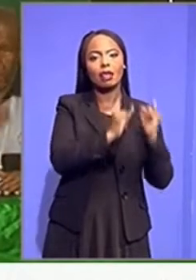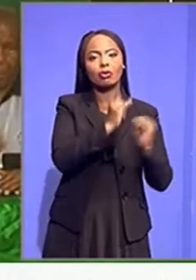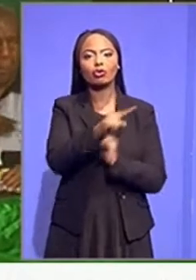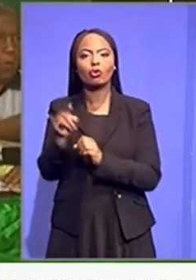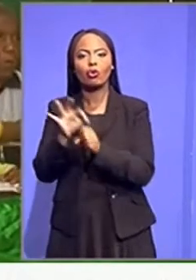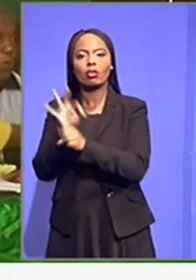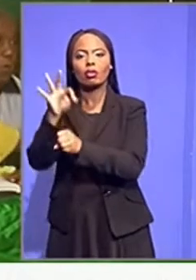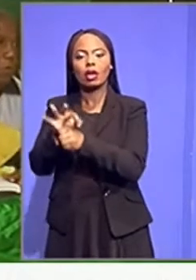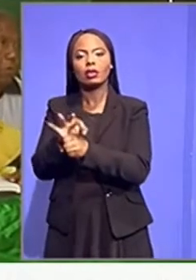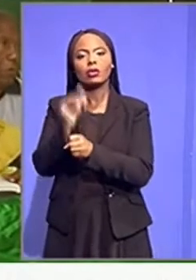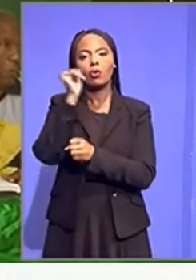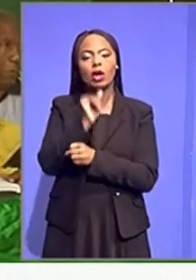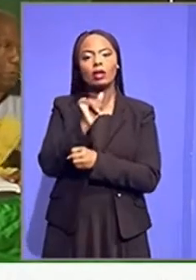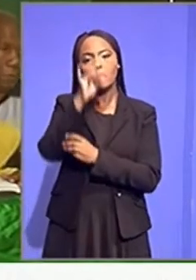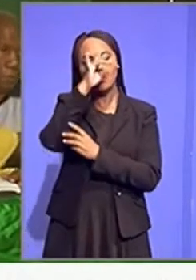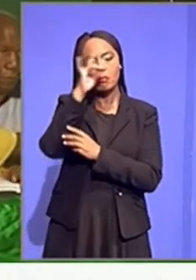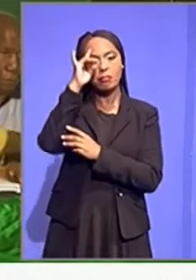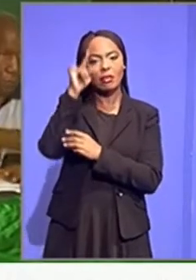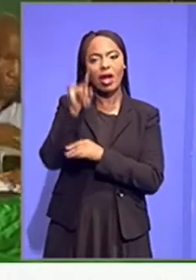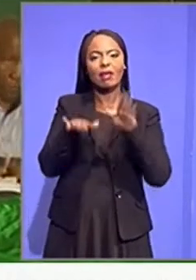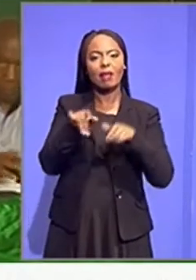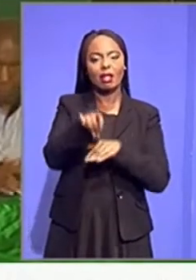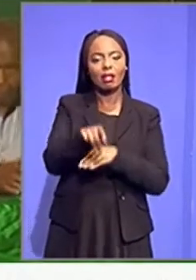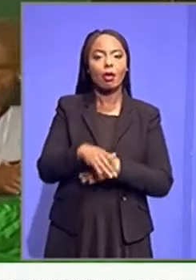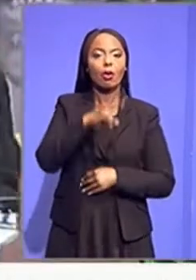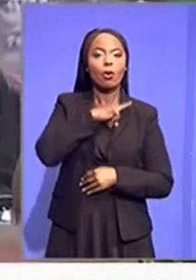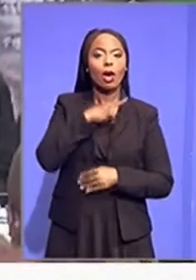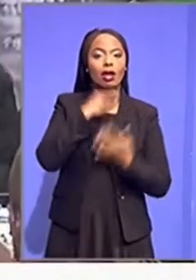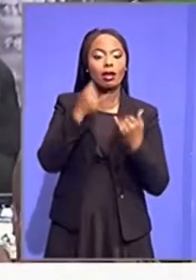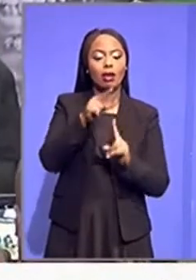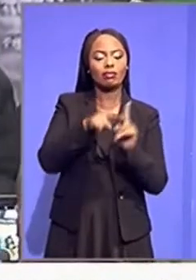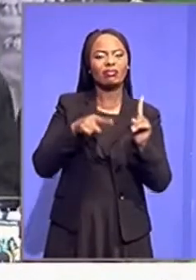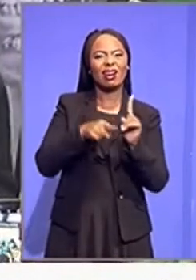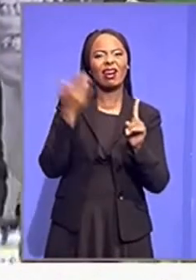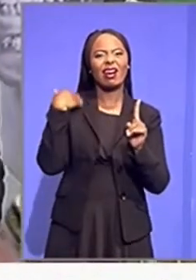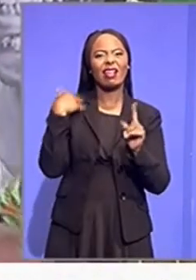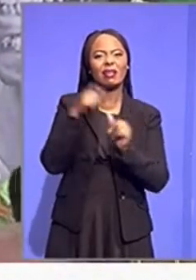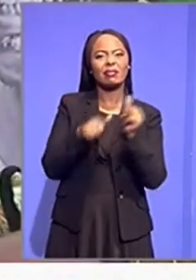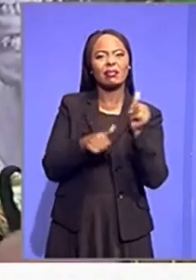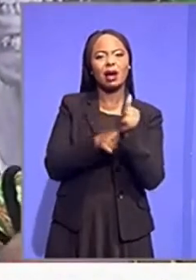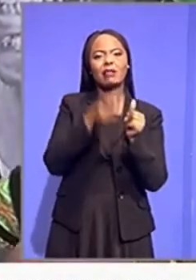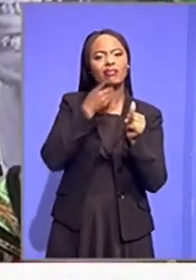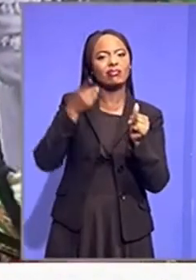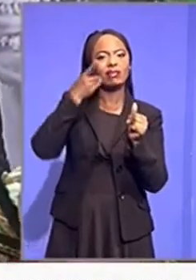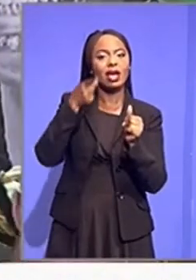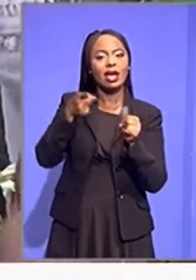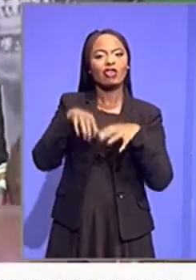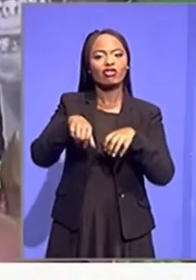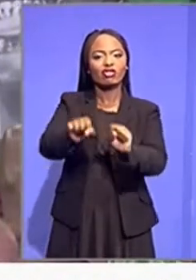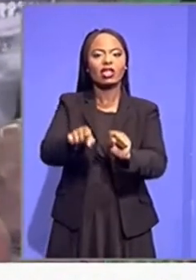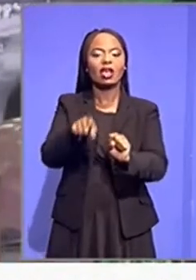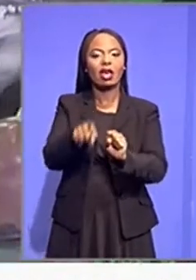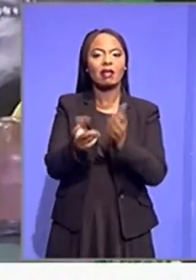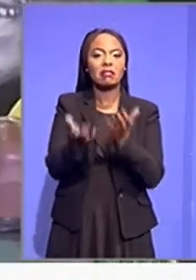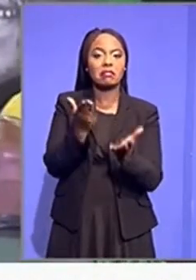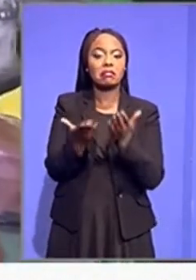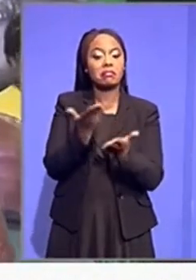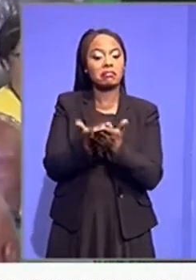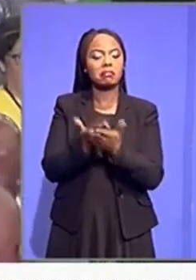Mandla Ndlovu yo e kileng a nna mokwaledi wa bofelo wa province wa ga Mabuza go solofetsweng a tla rwala maikarabelo a province mo magetleng a